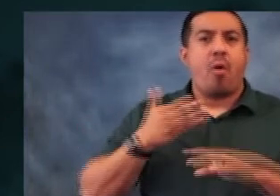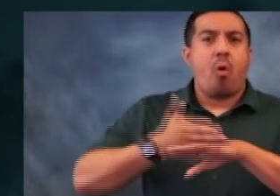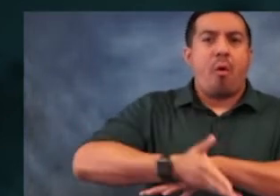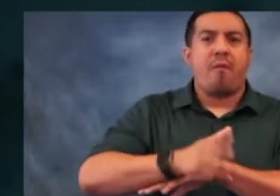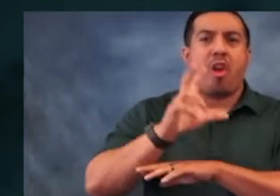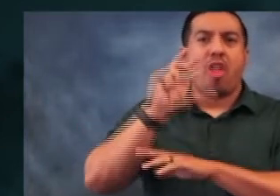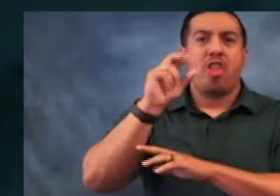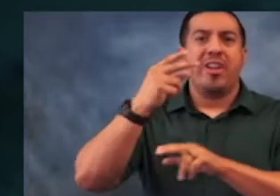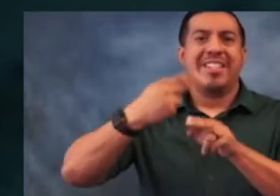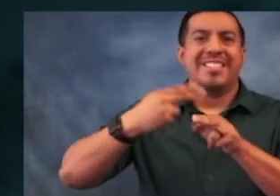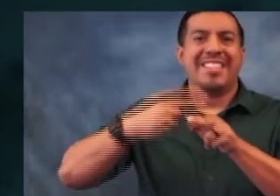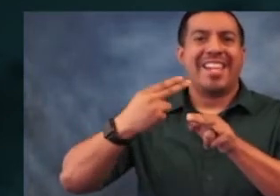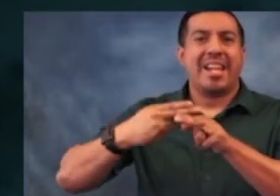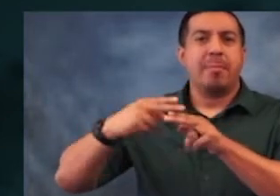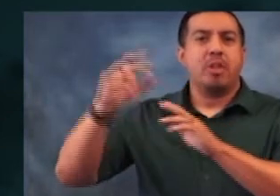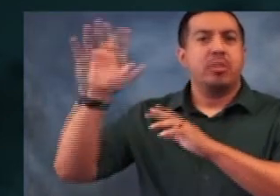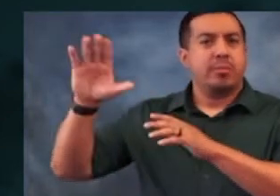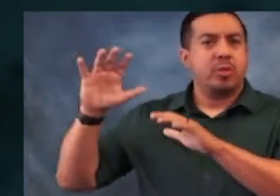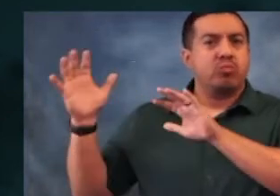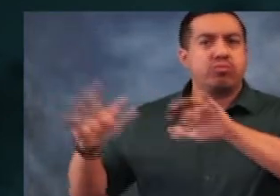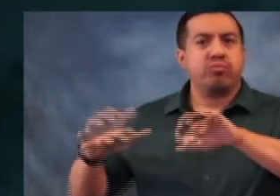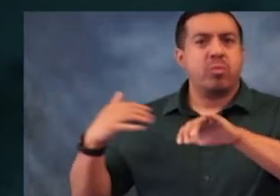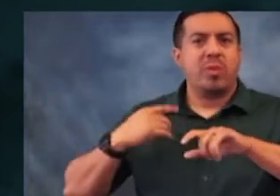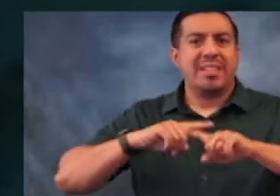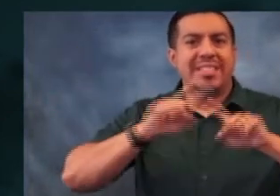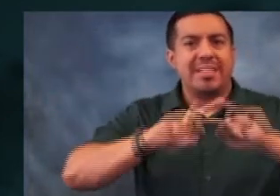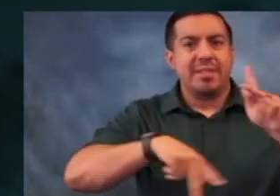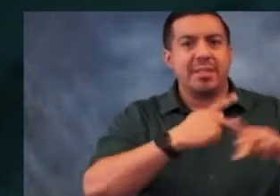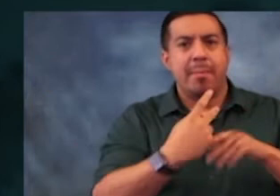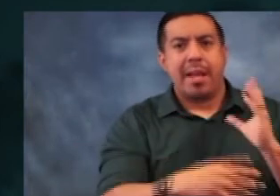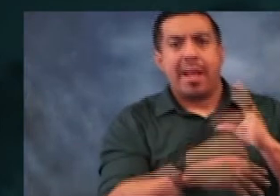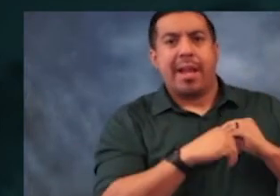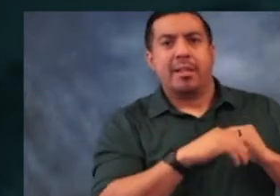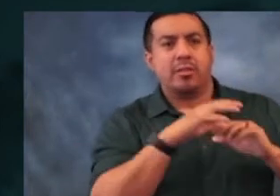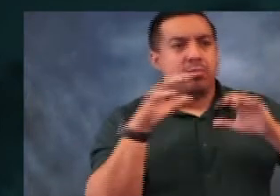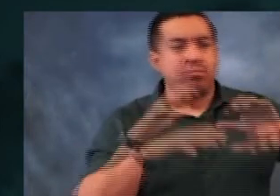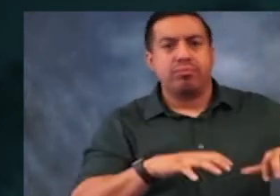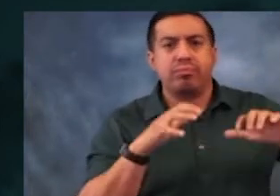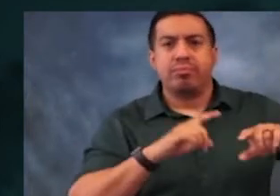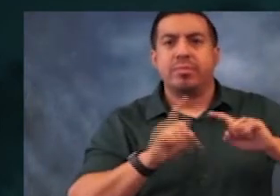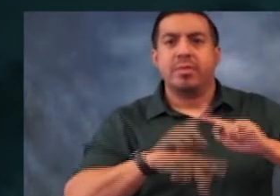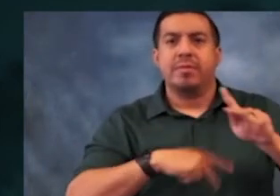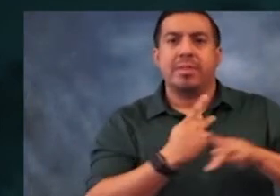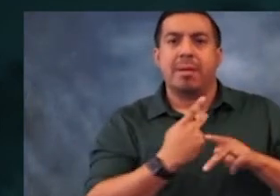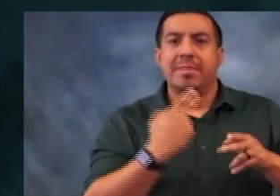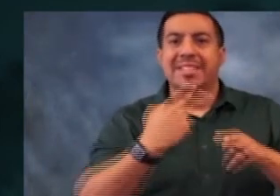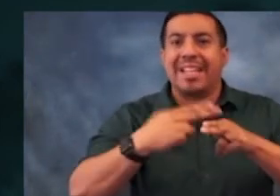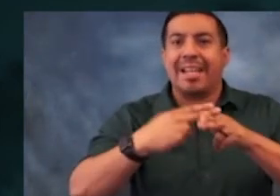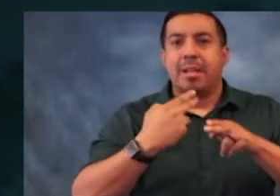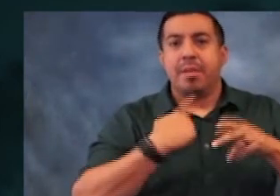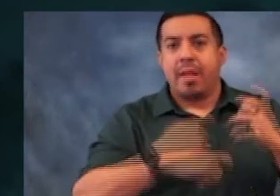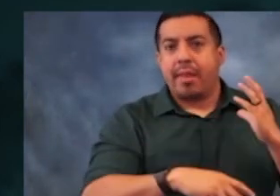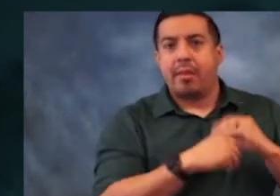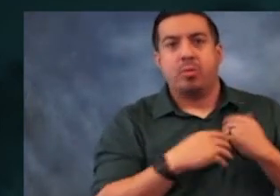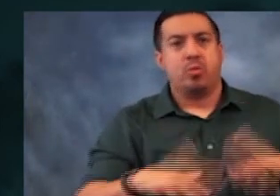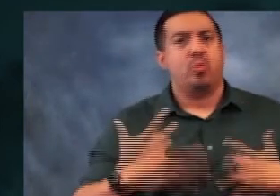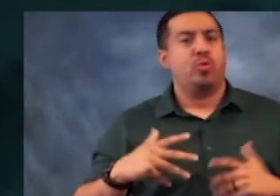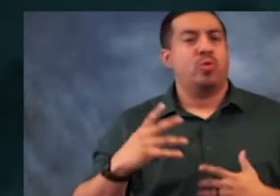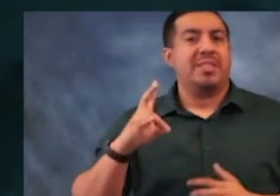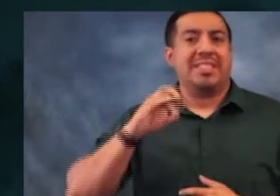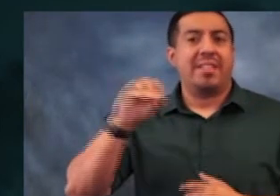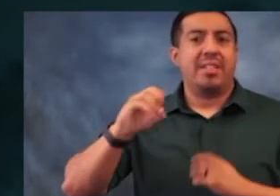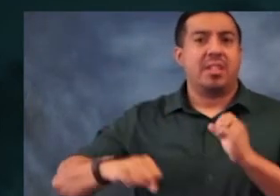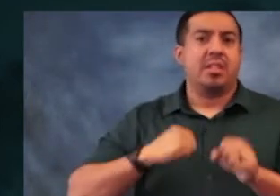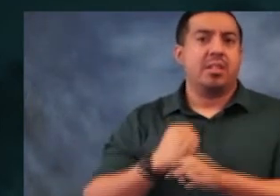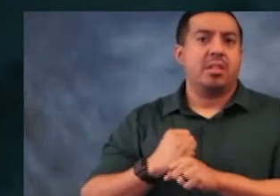30 named storms. We ran out of names and had to have an alternate name list. That's the most storms we've named in the 170 years